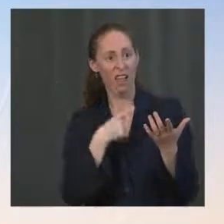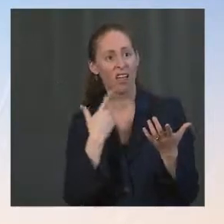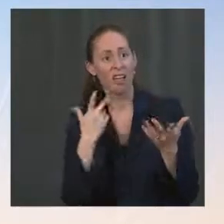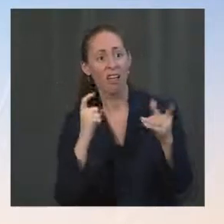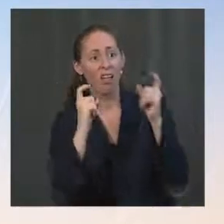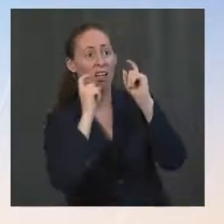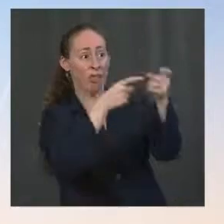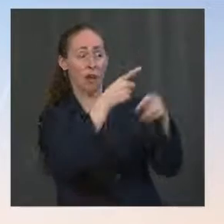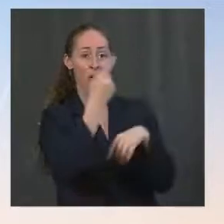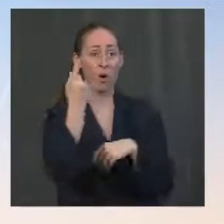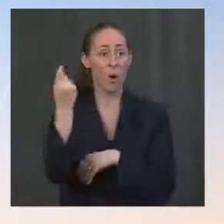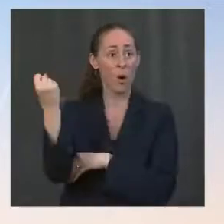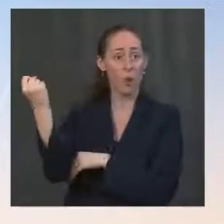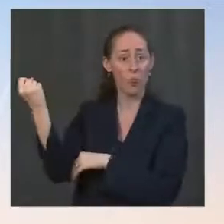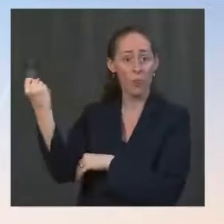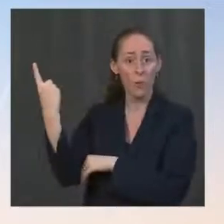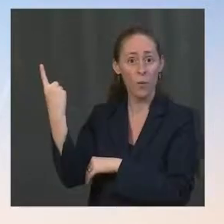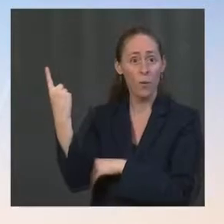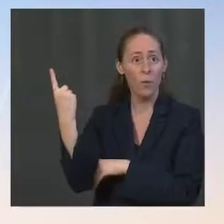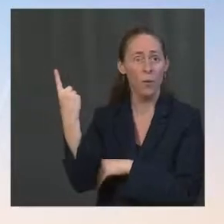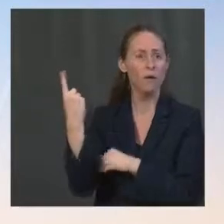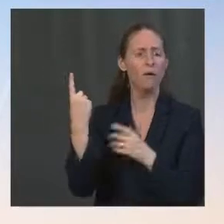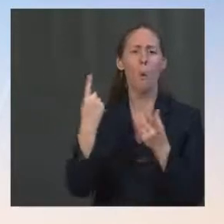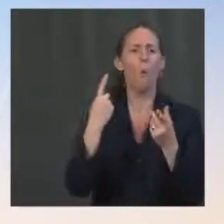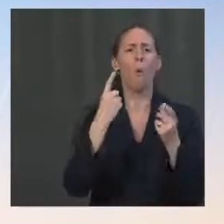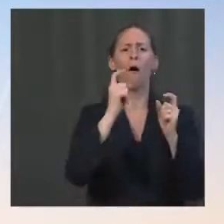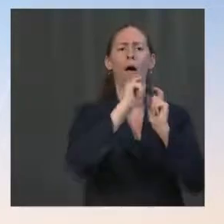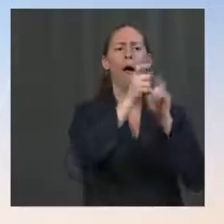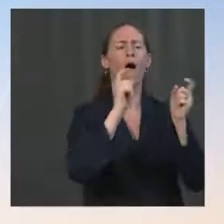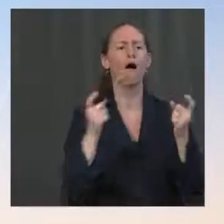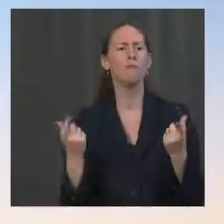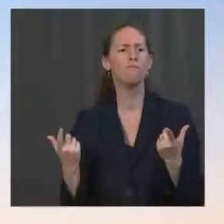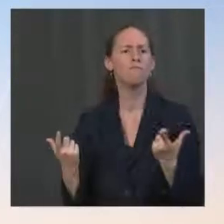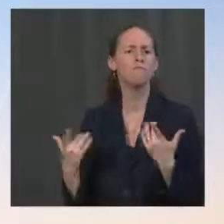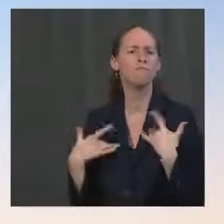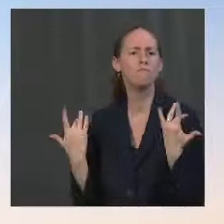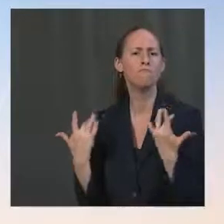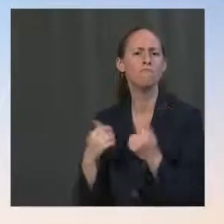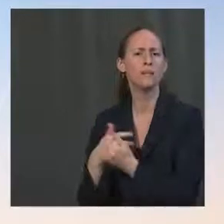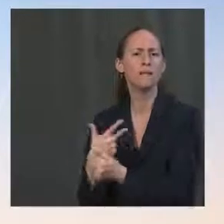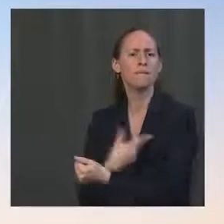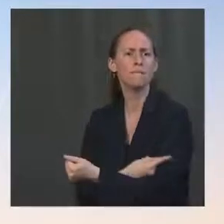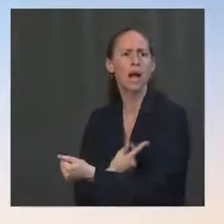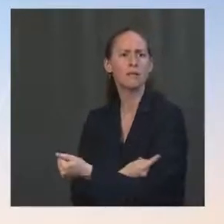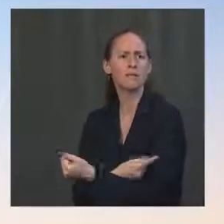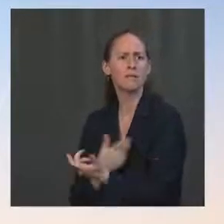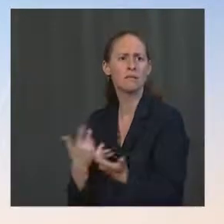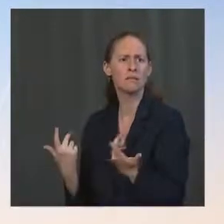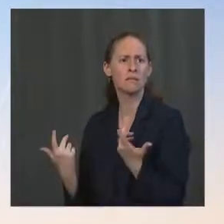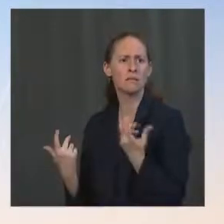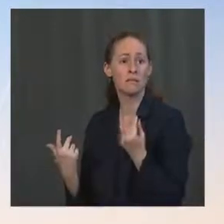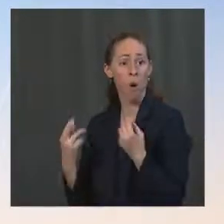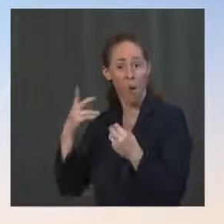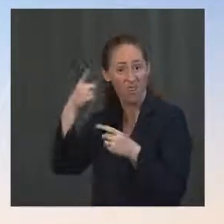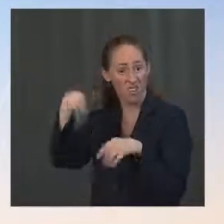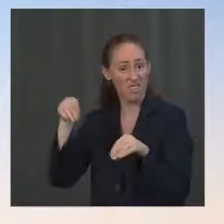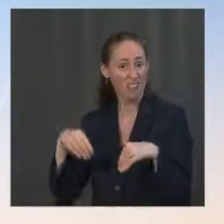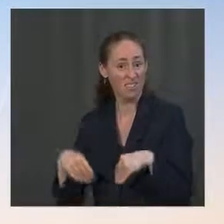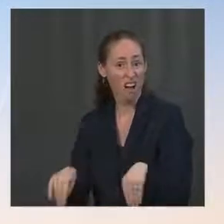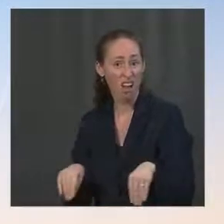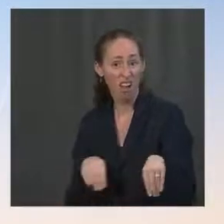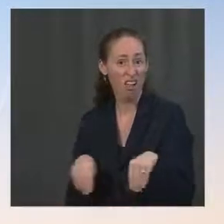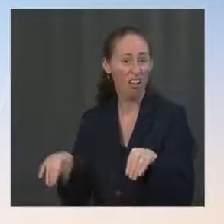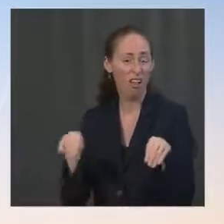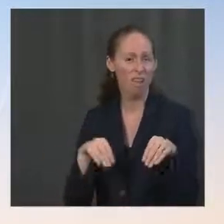hands of the Taliban and are they still being distributed? Or is there a concern that the Taliban might try to sell those doses?